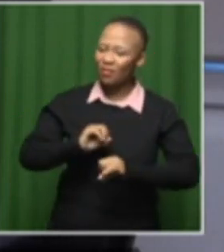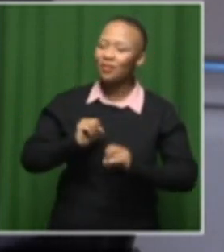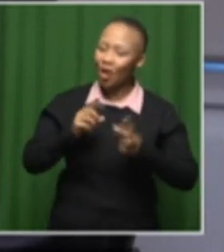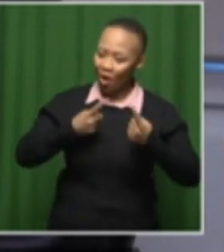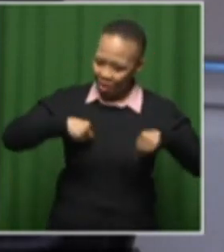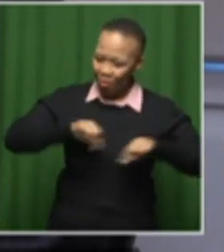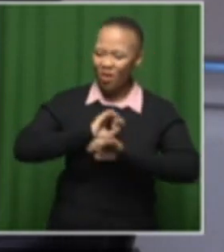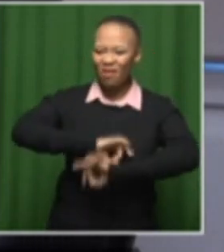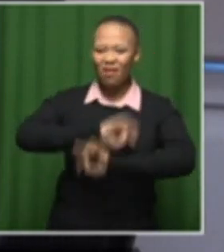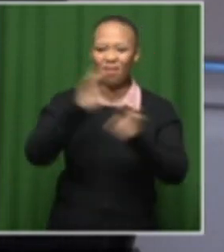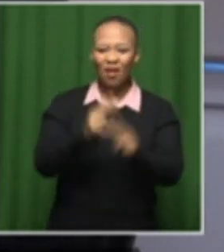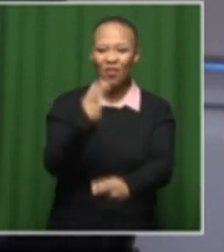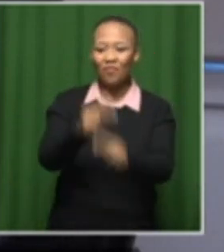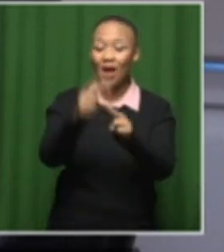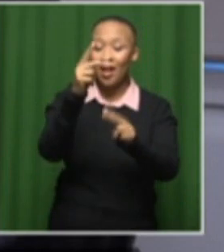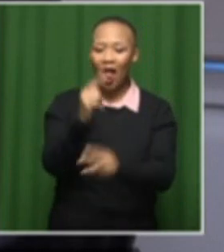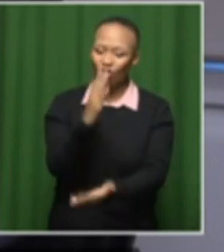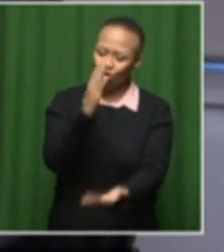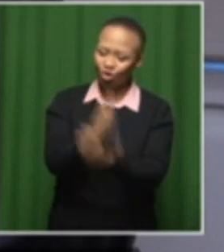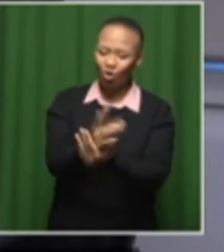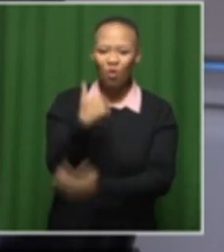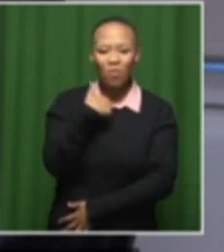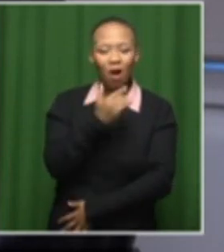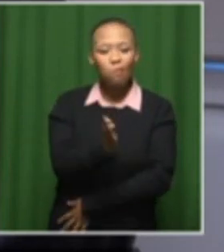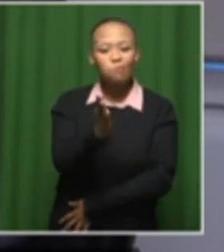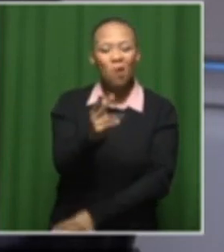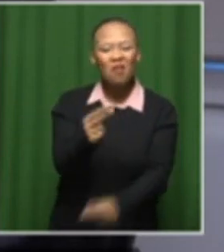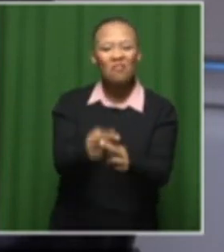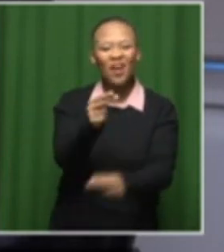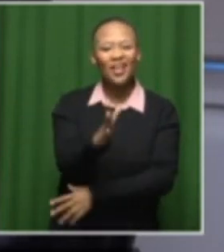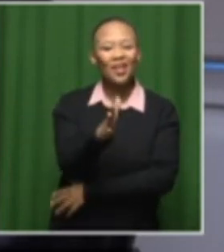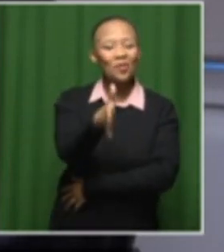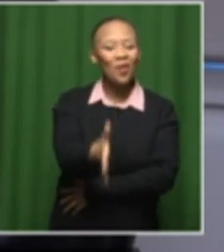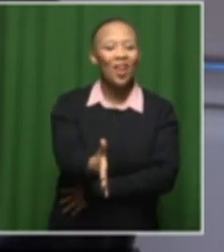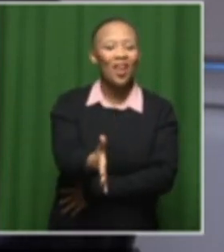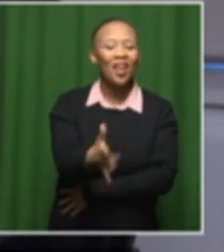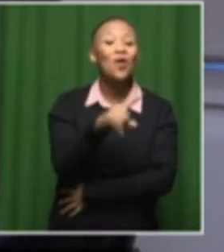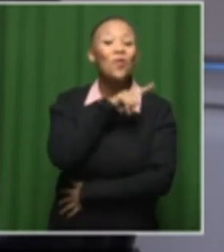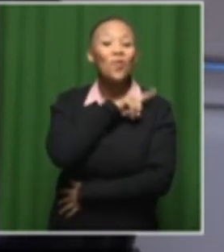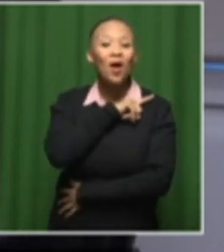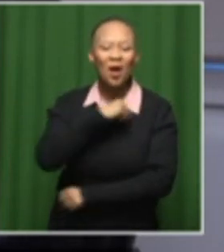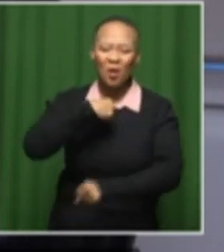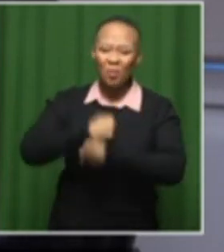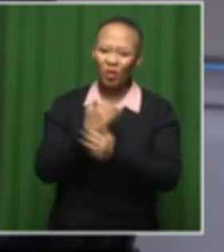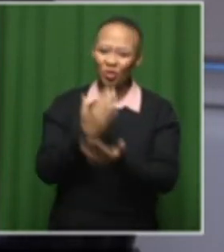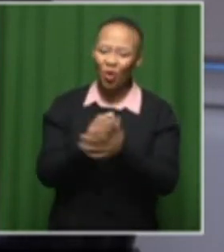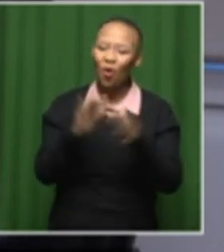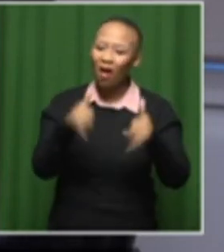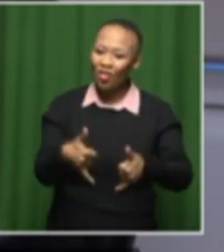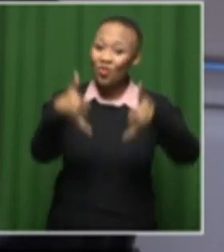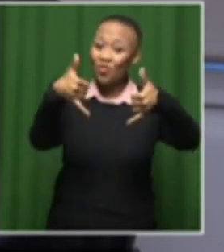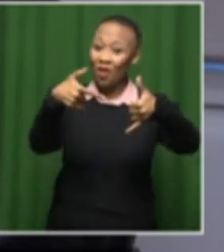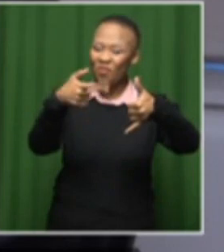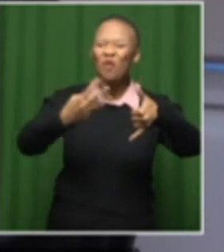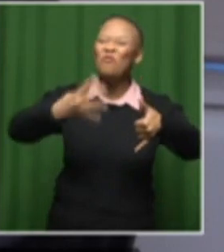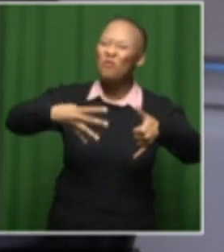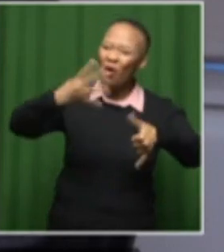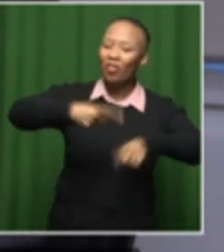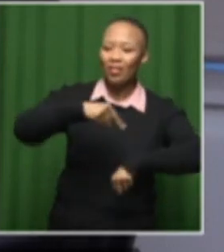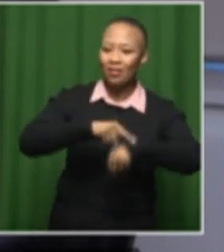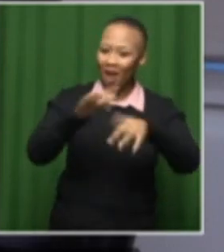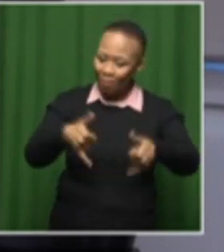And I will definitely myself go to the final to ensure that we lift that trophy for the fourth time.